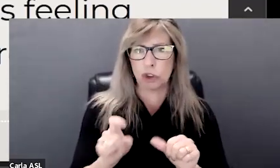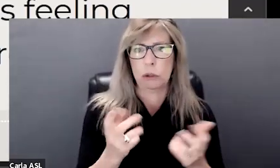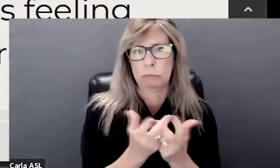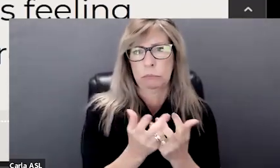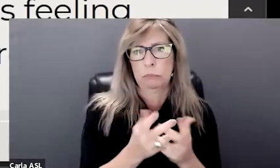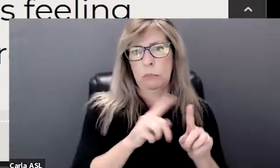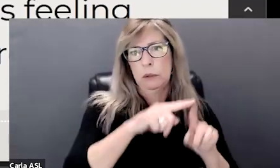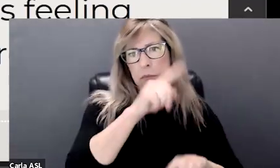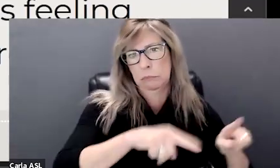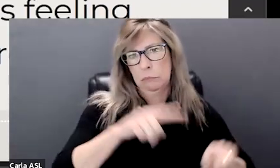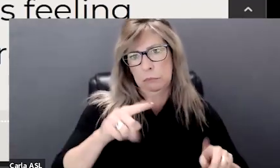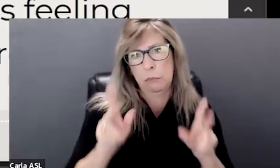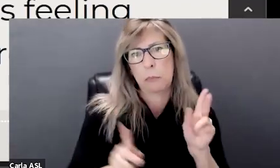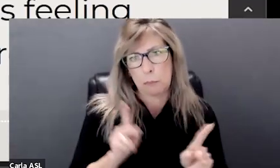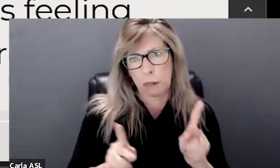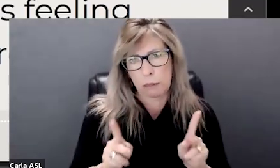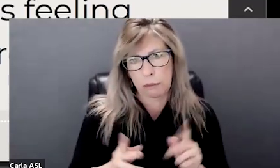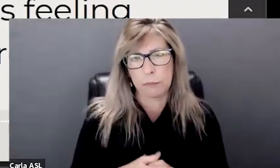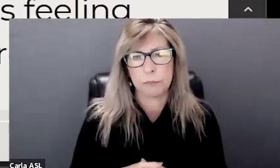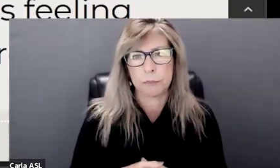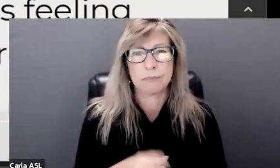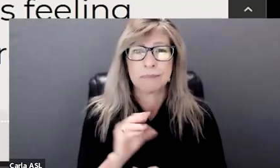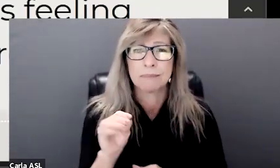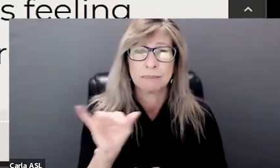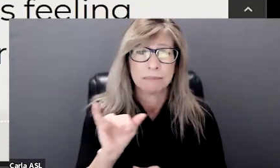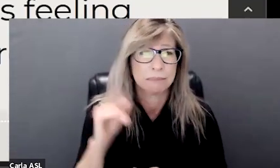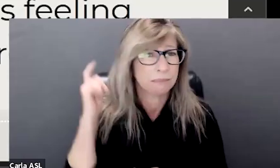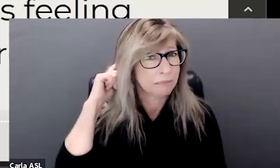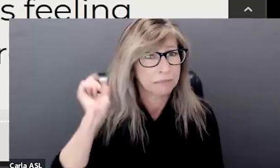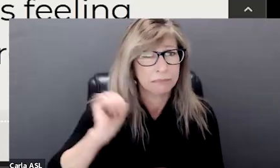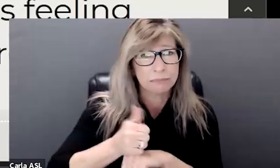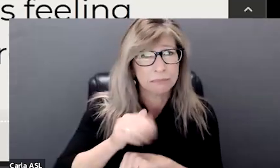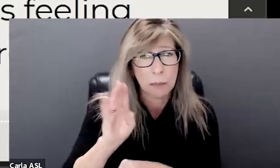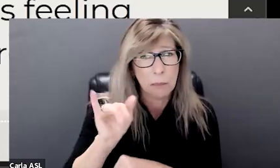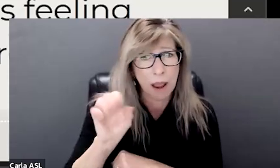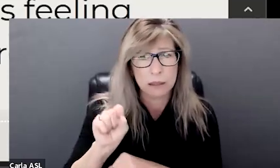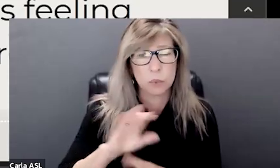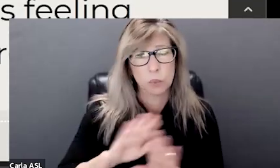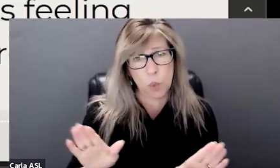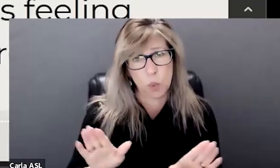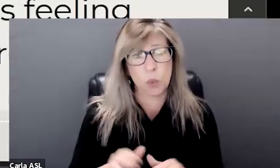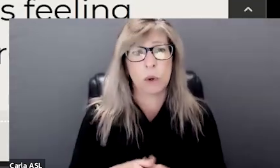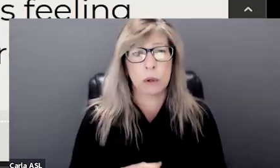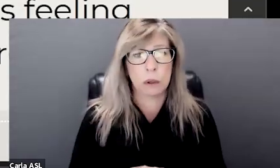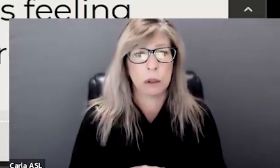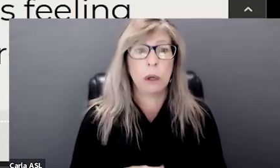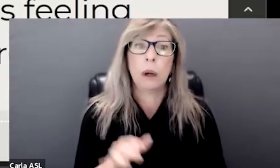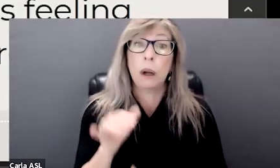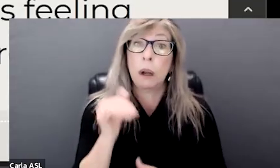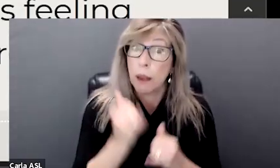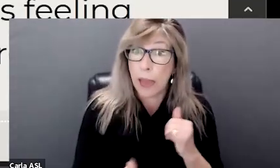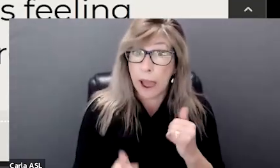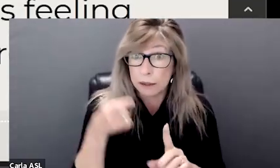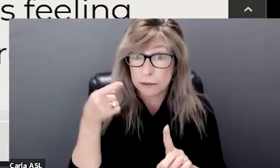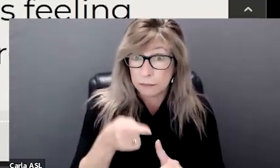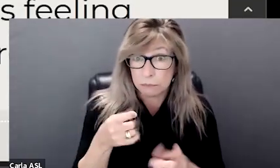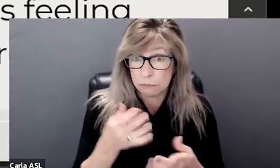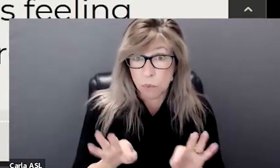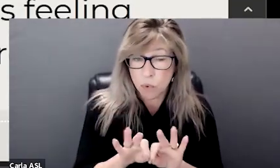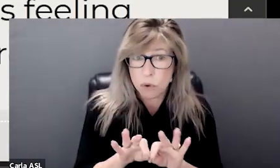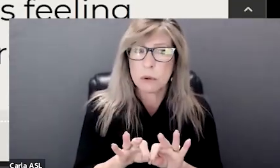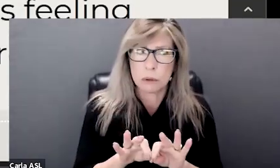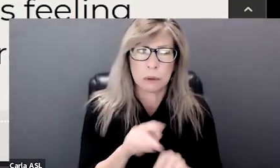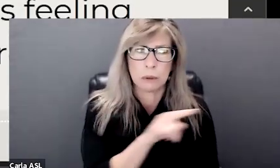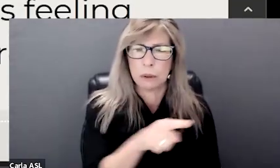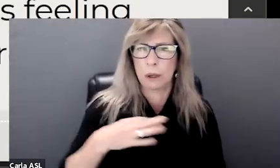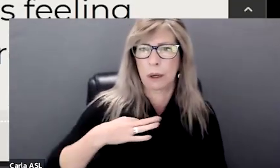be bias-free. And the last point on slide 29 is we want assessments to leave candidates feeling that they have been